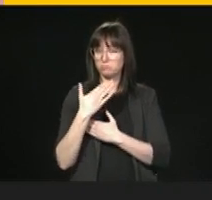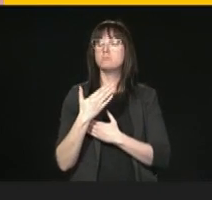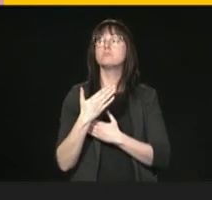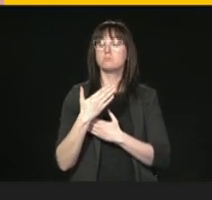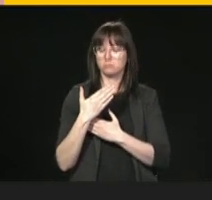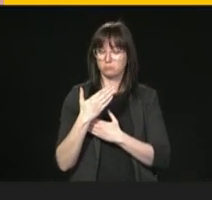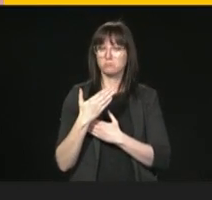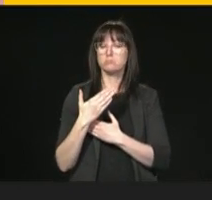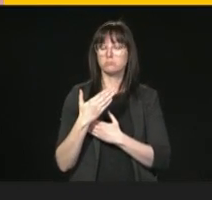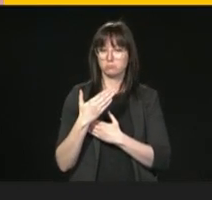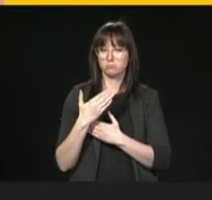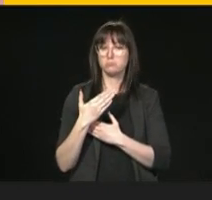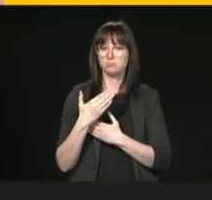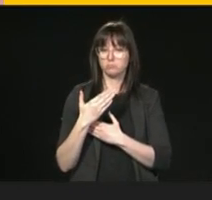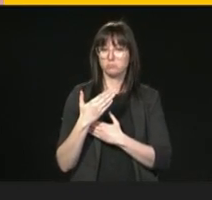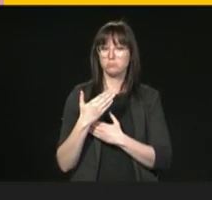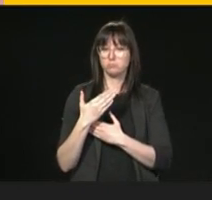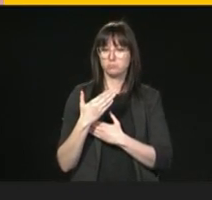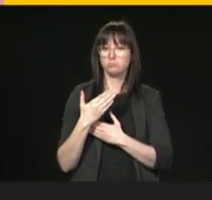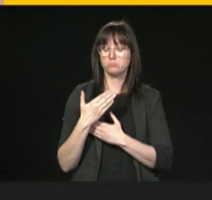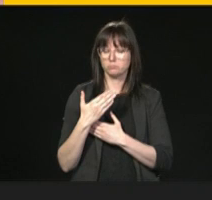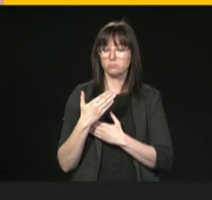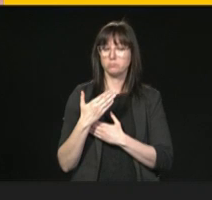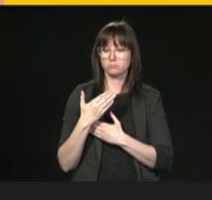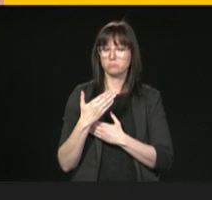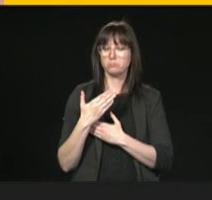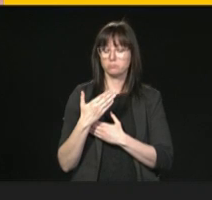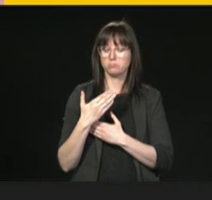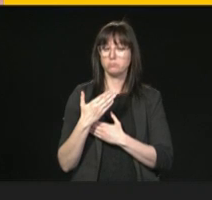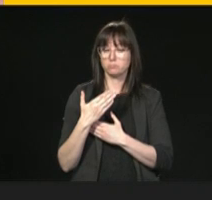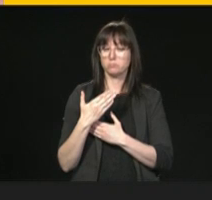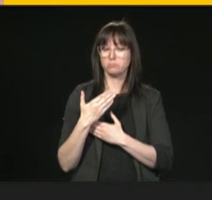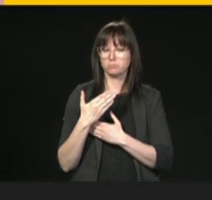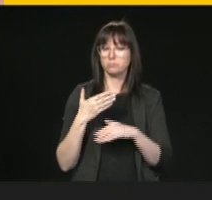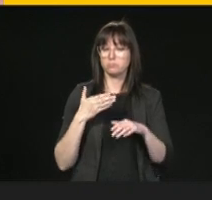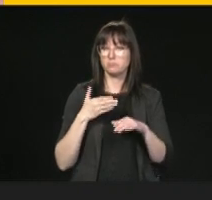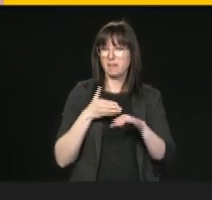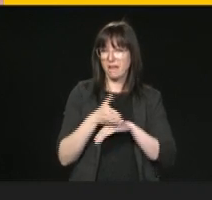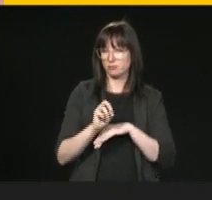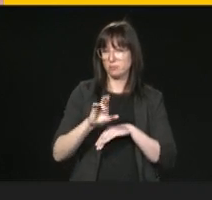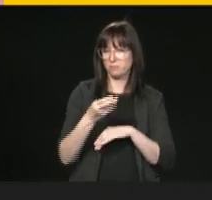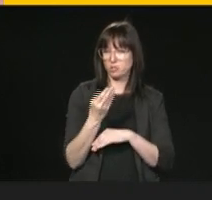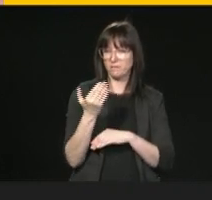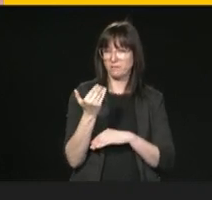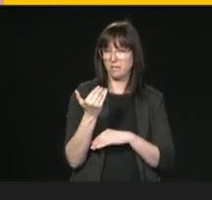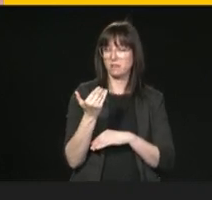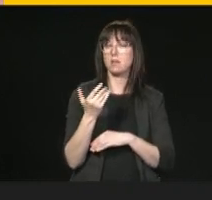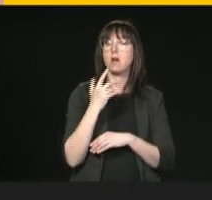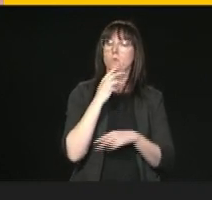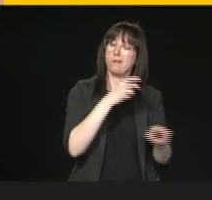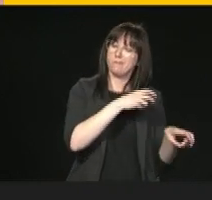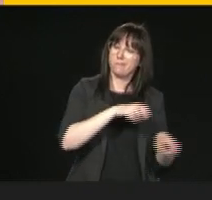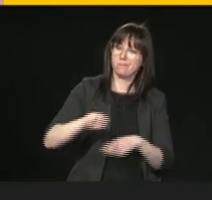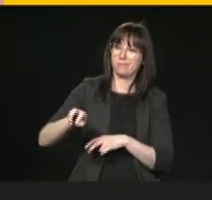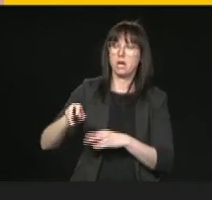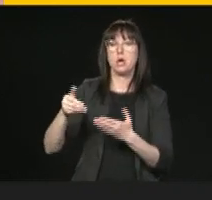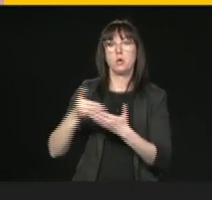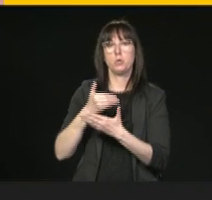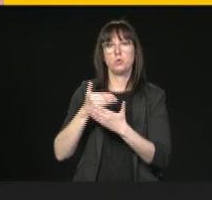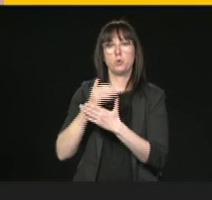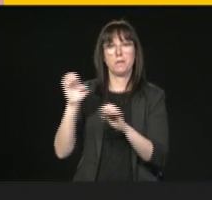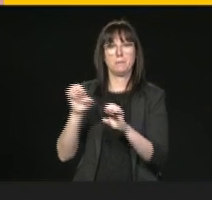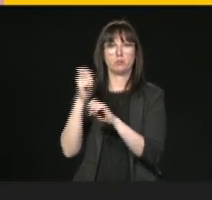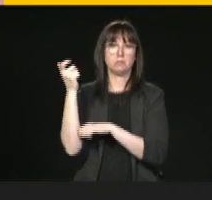requests that were made after March 15, will move to the new emergency benefit so that people don't have